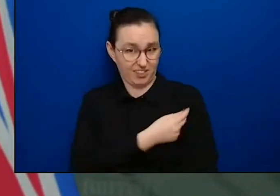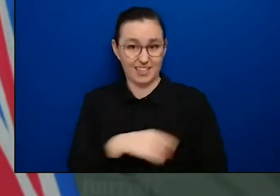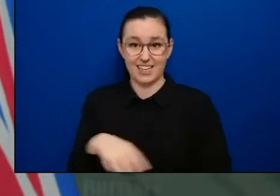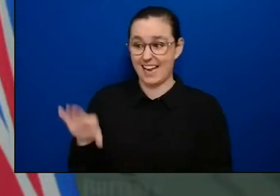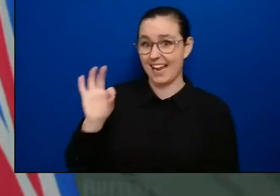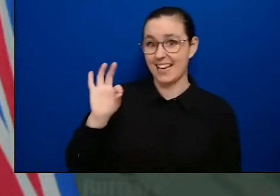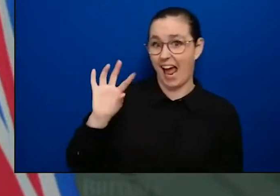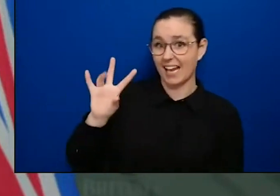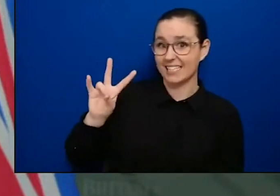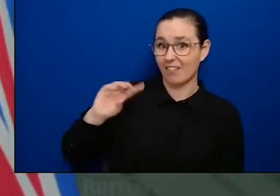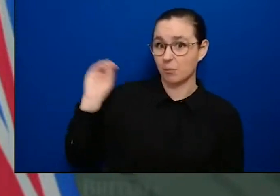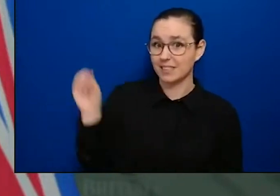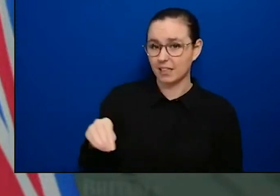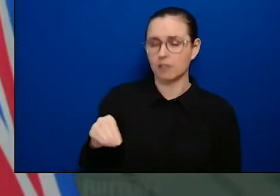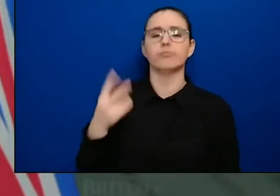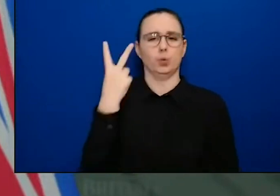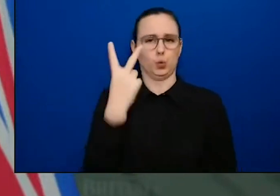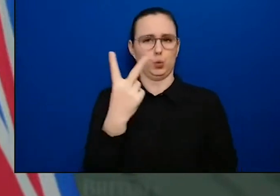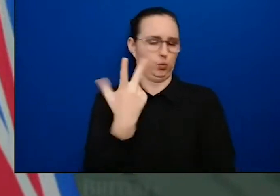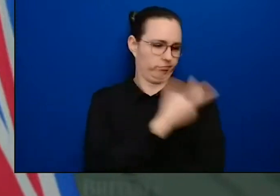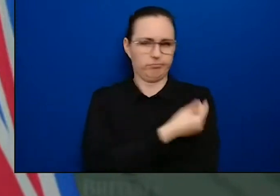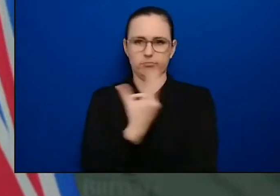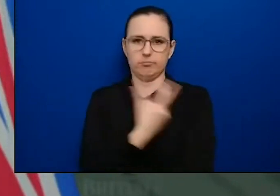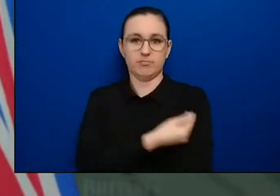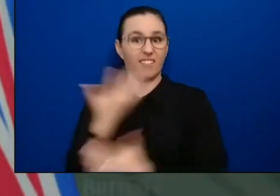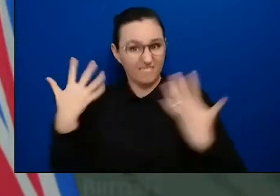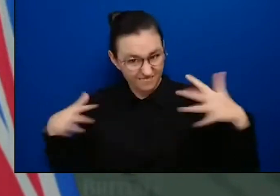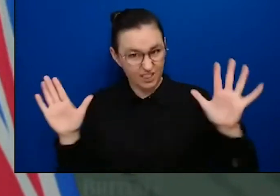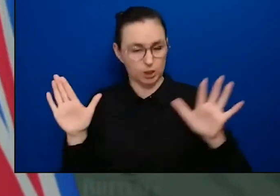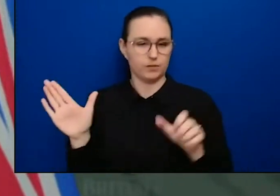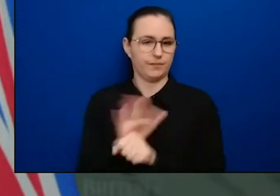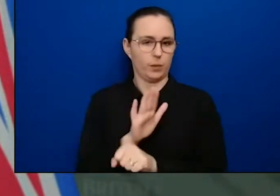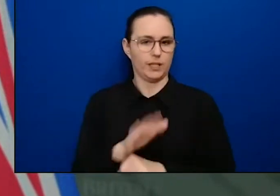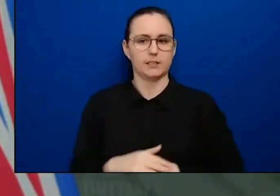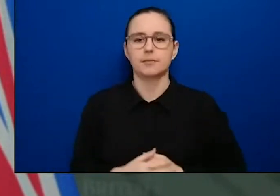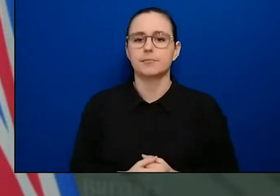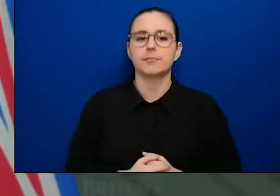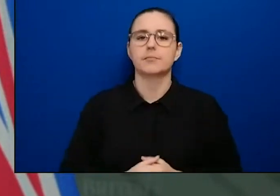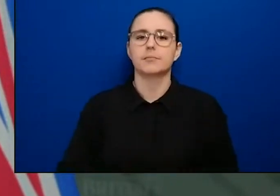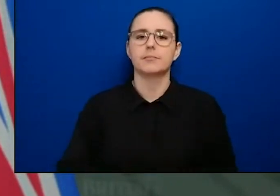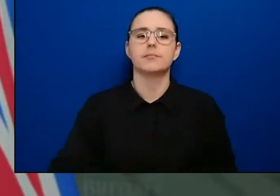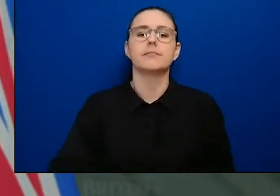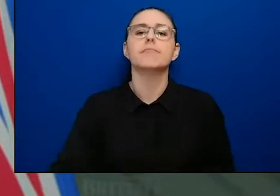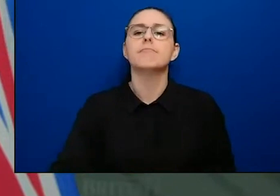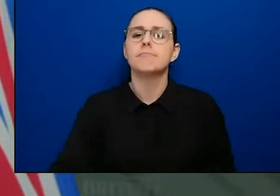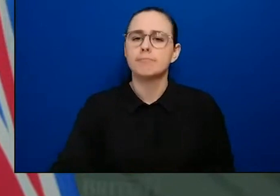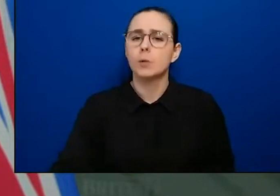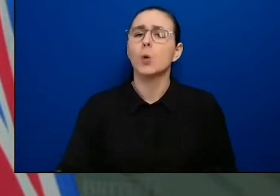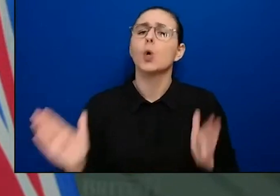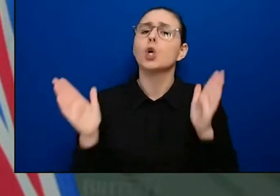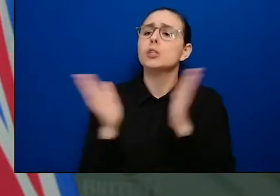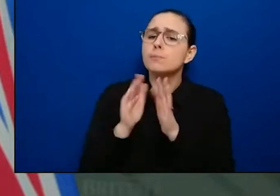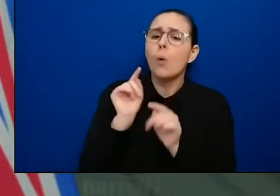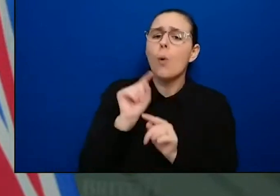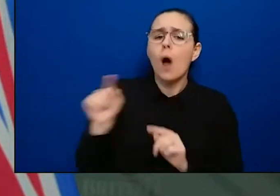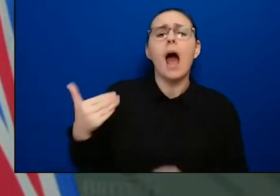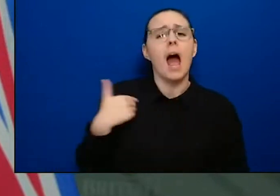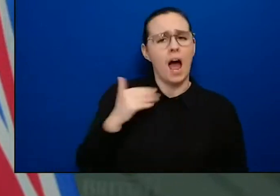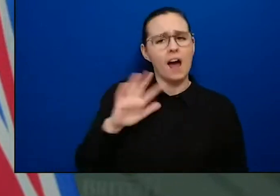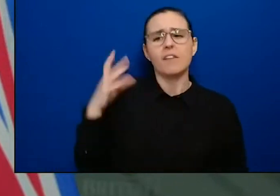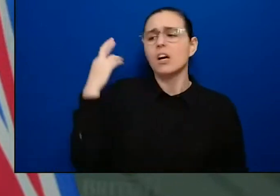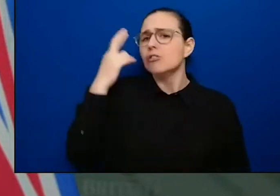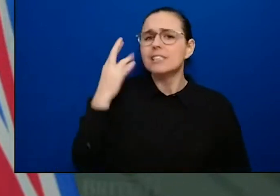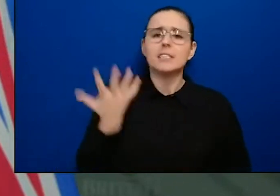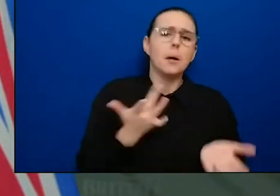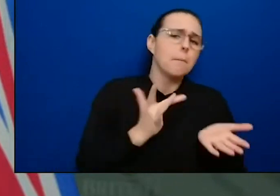97% are fully vaccinated. A small number of people will have legitimate reasons why they do not get vaccinated based on a medical or